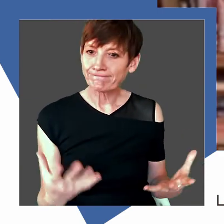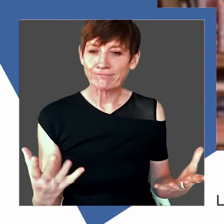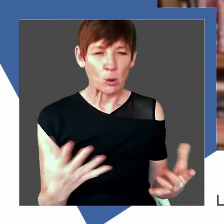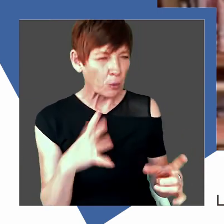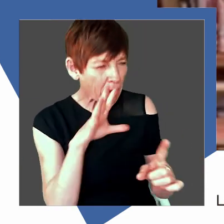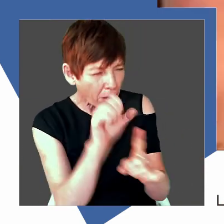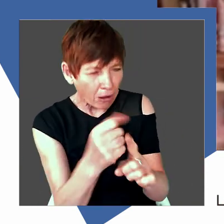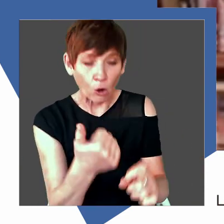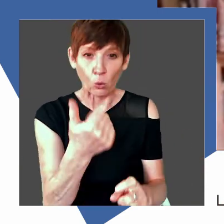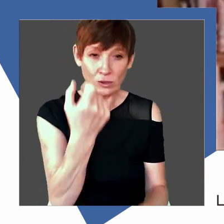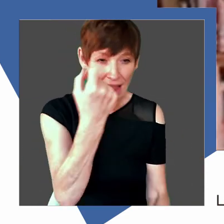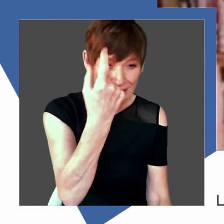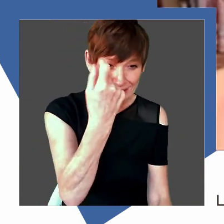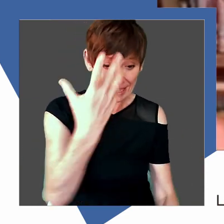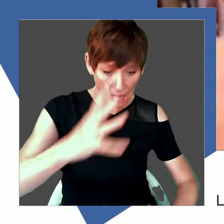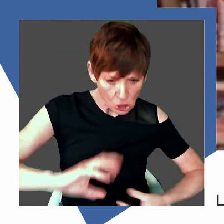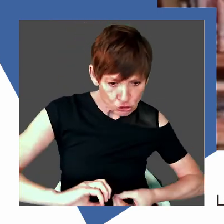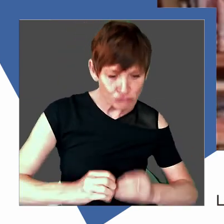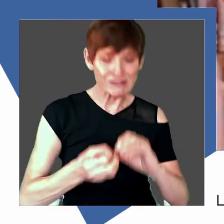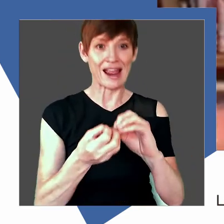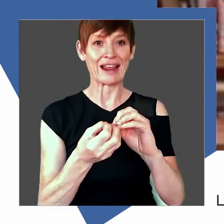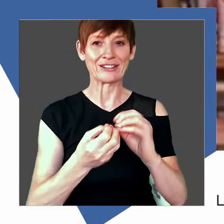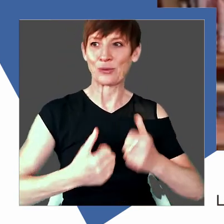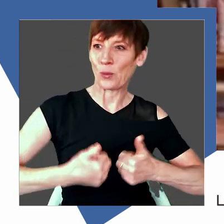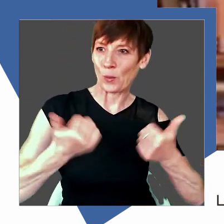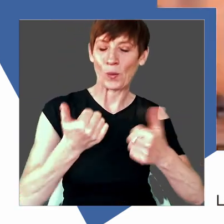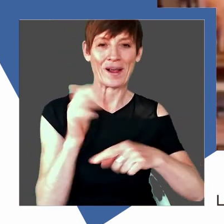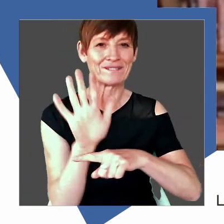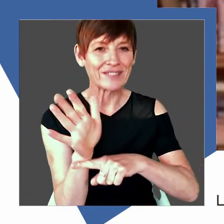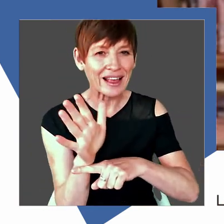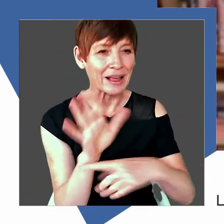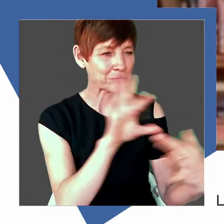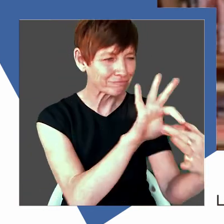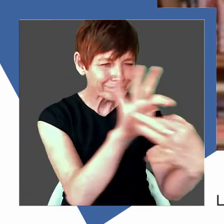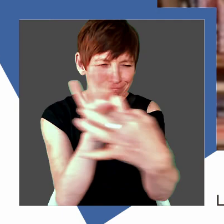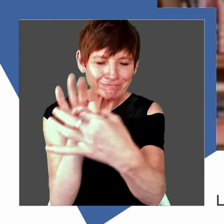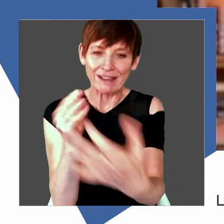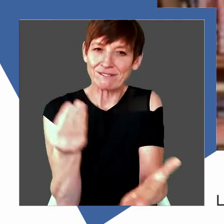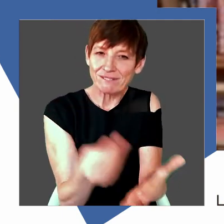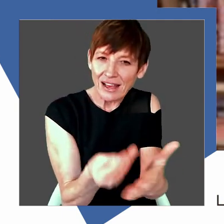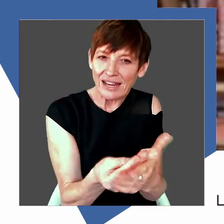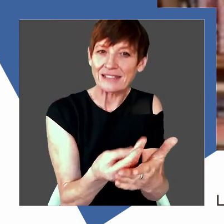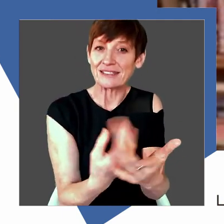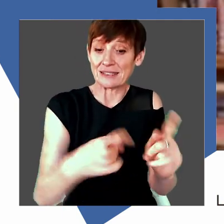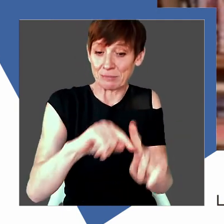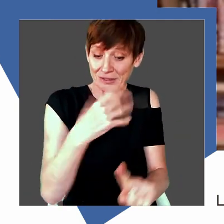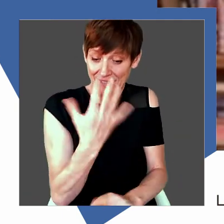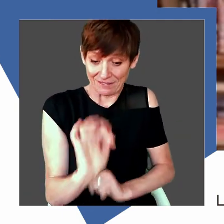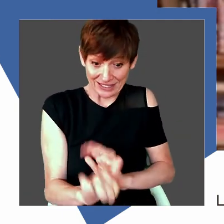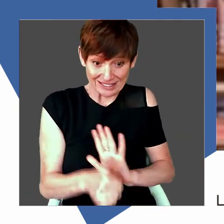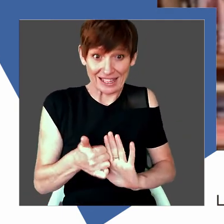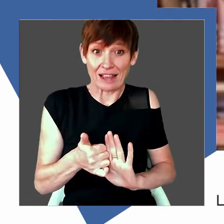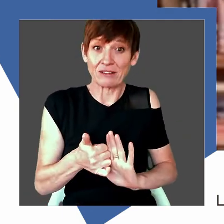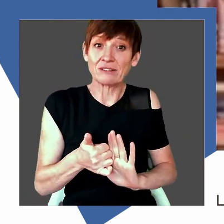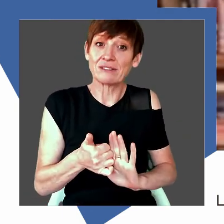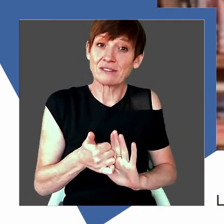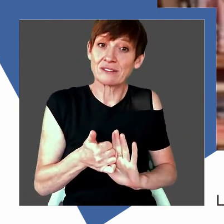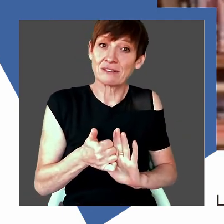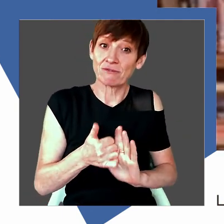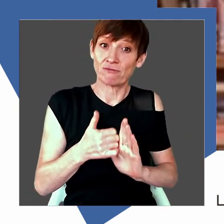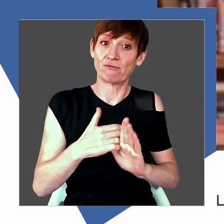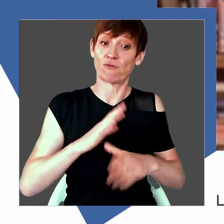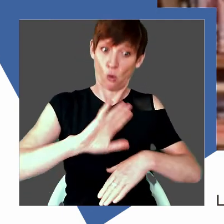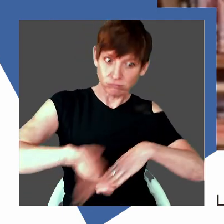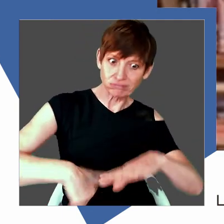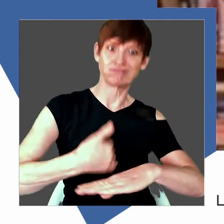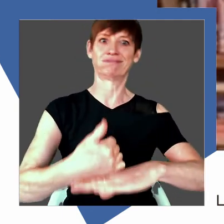good idea and turn it into a fantastic film and have the connections with the finance and the skills to kind of make it happen. So right, new writers and directors are